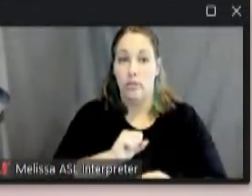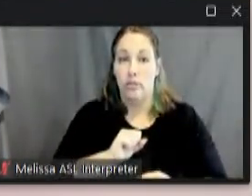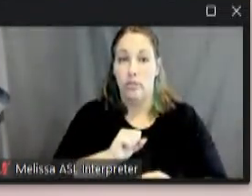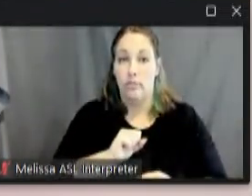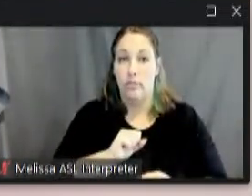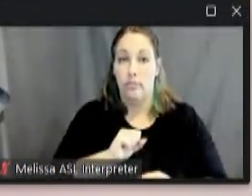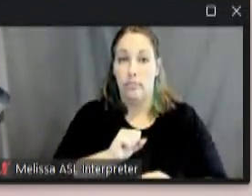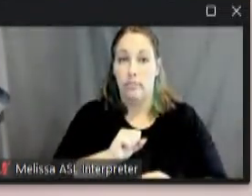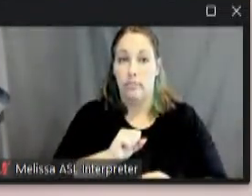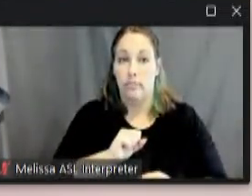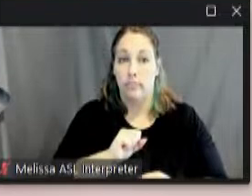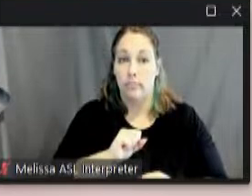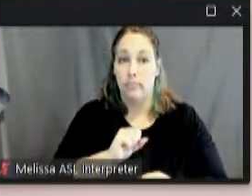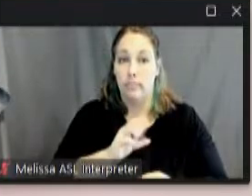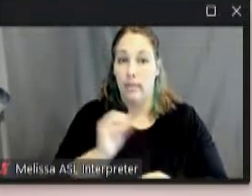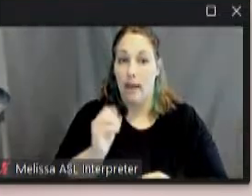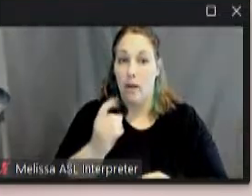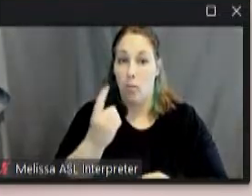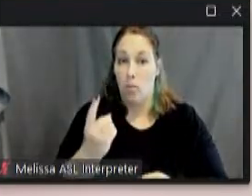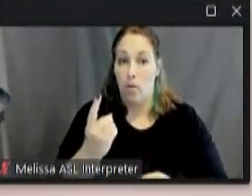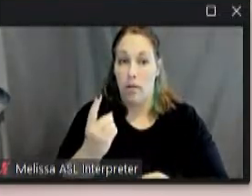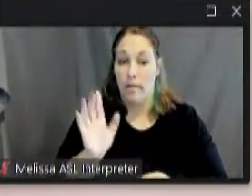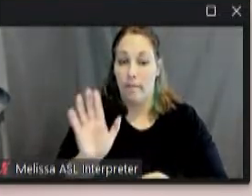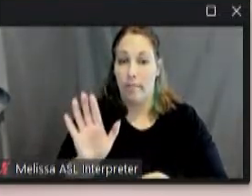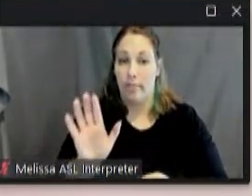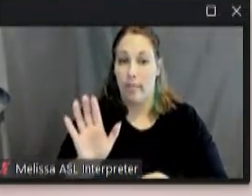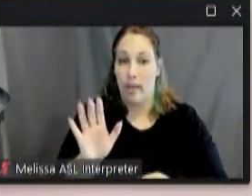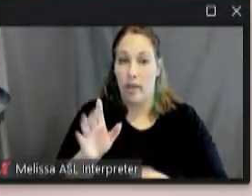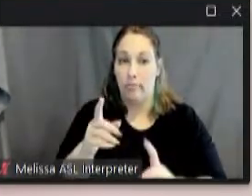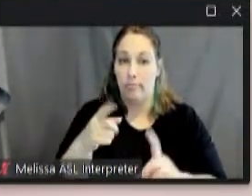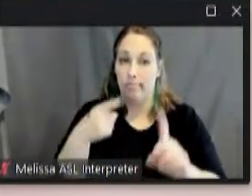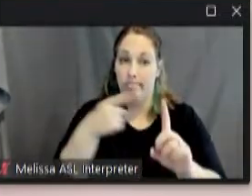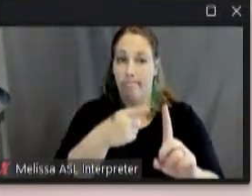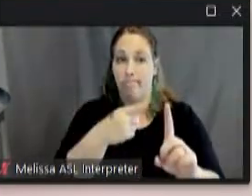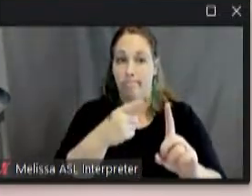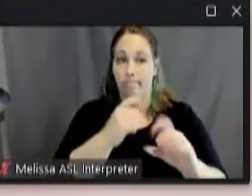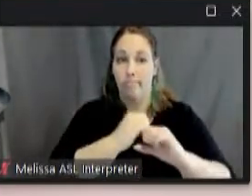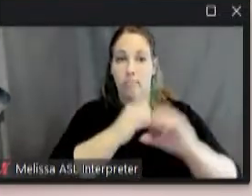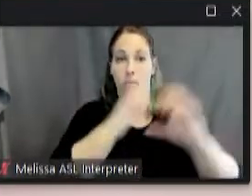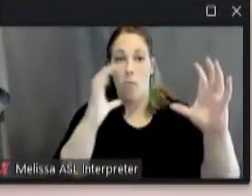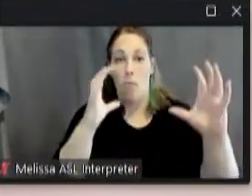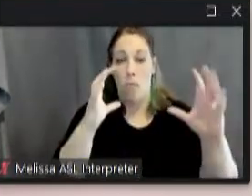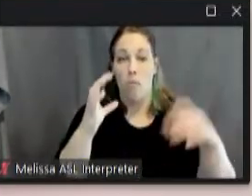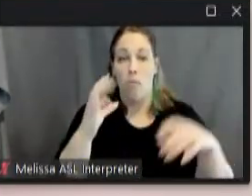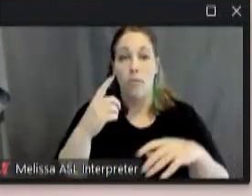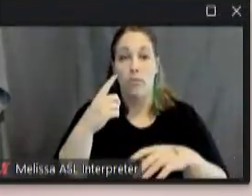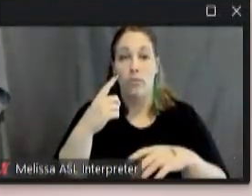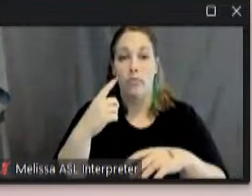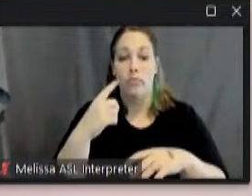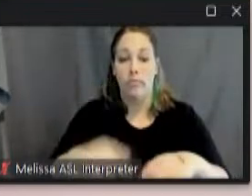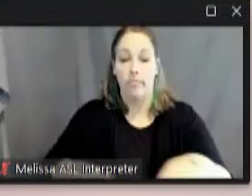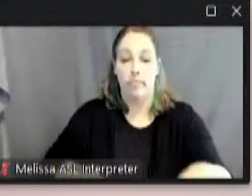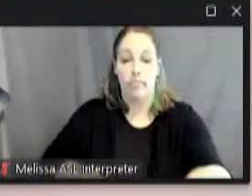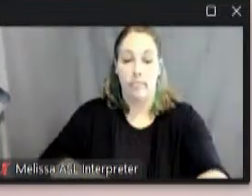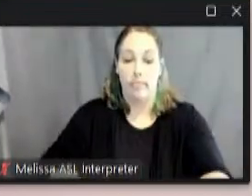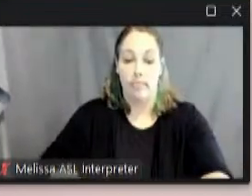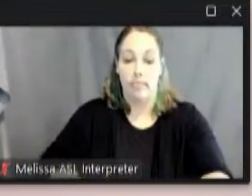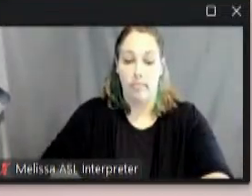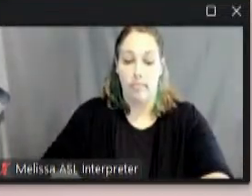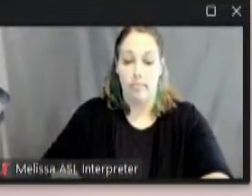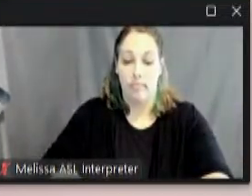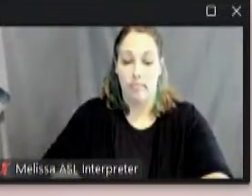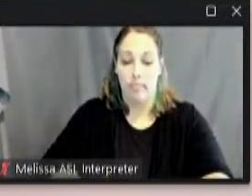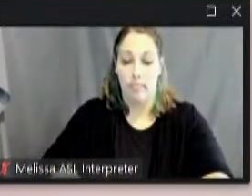one of its points, incorporates in all of its axes the perspective or the point of